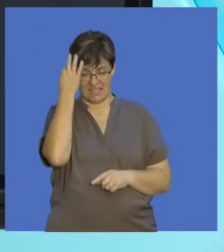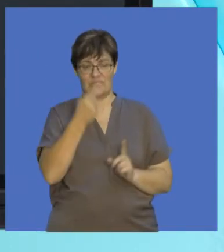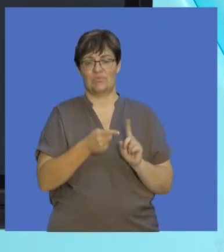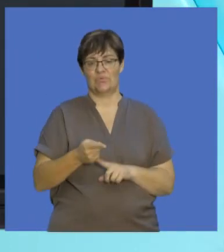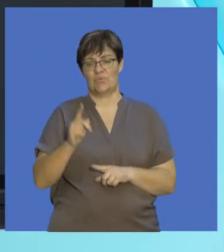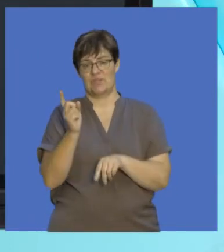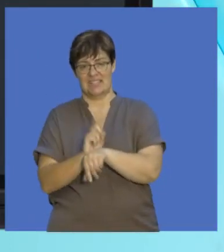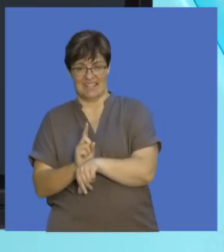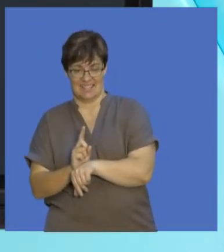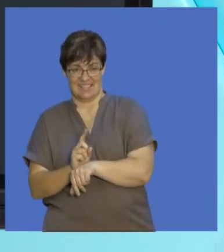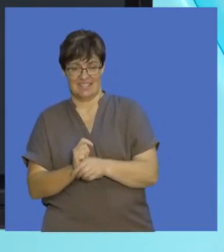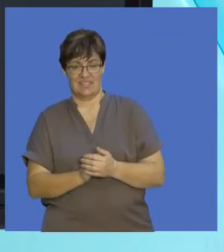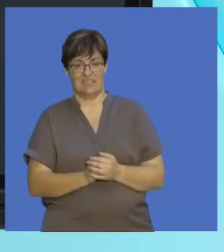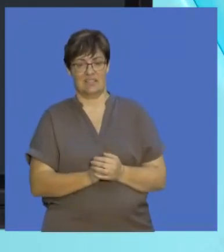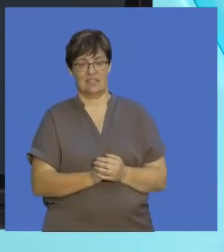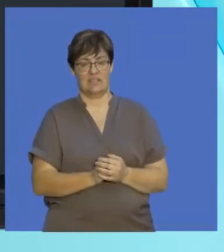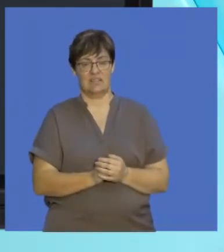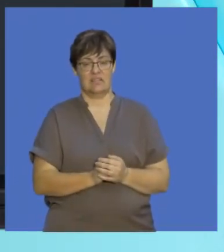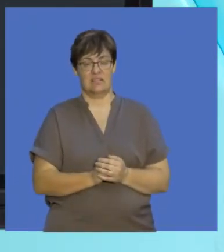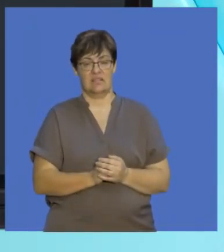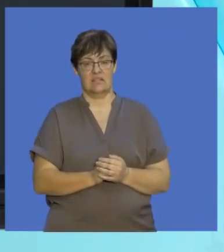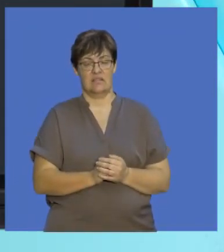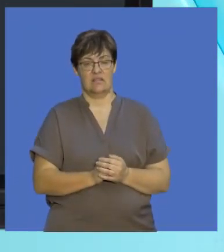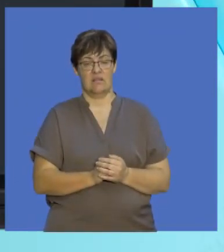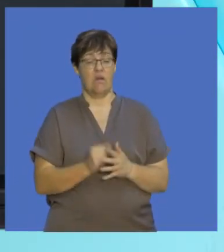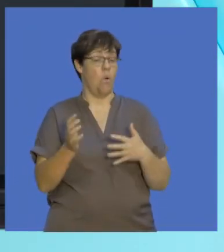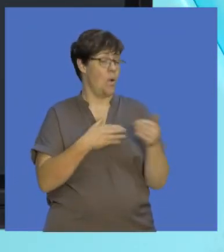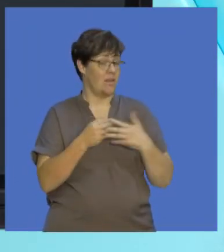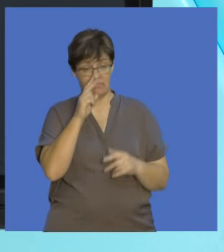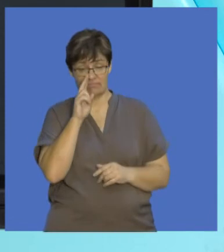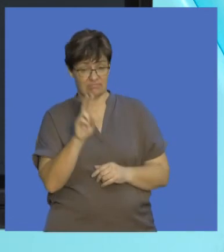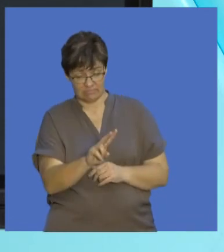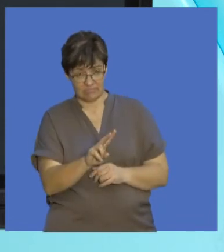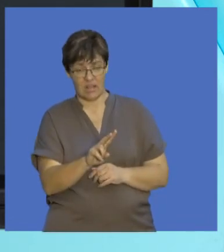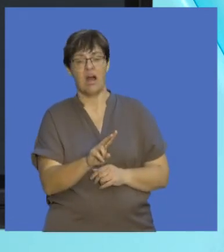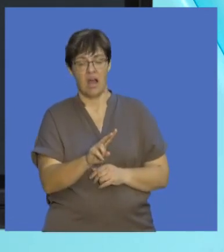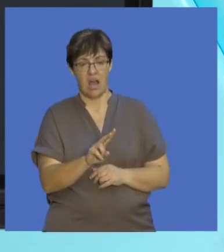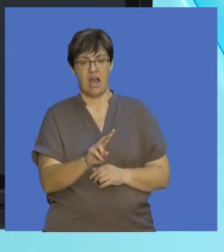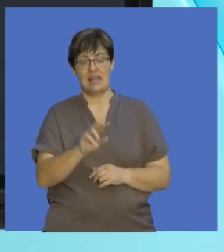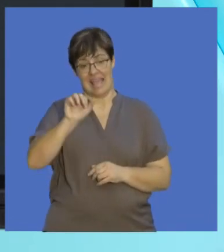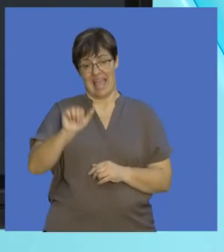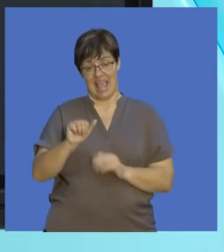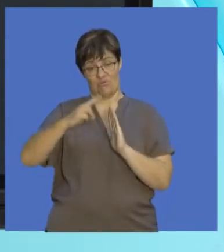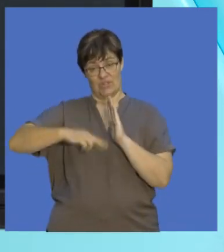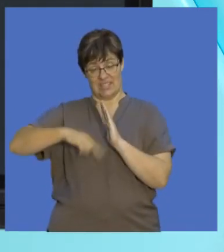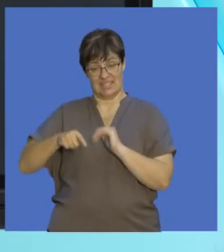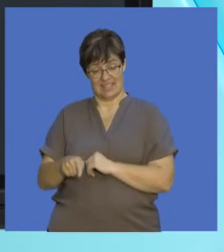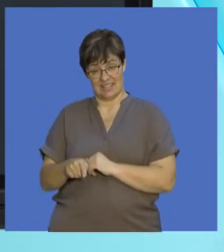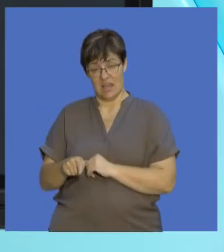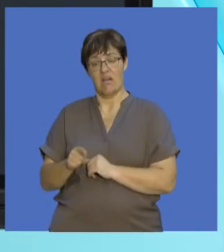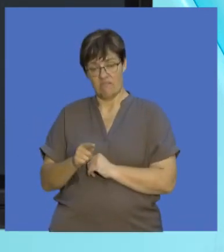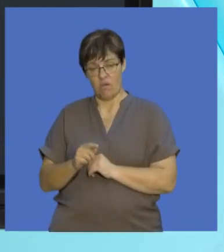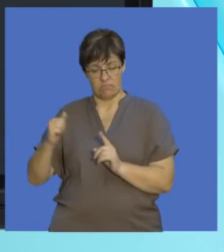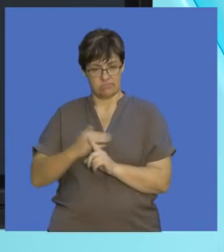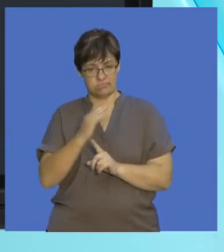necessary conversion from 2.5 minutes to seconds, okay? And then whatever we're looking for in this case, which is the